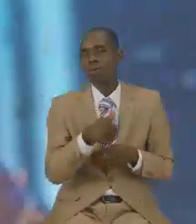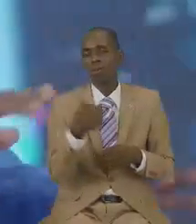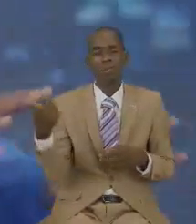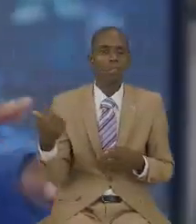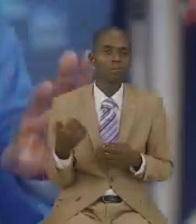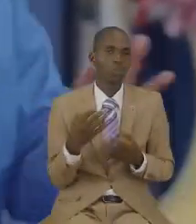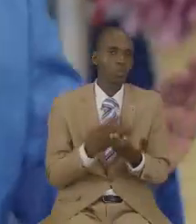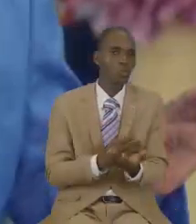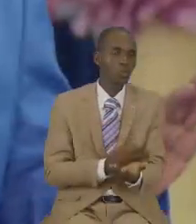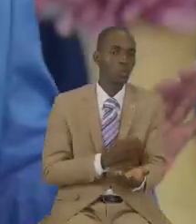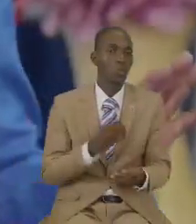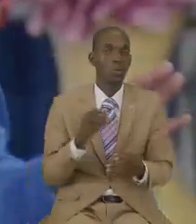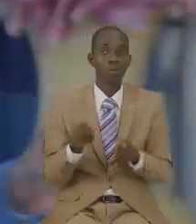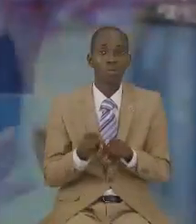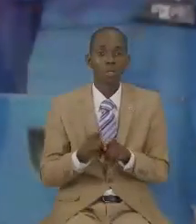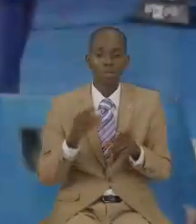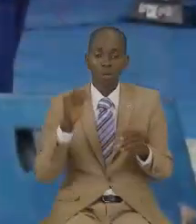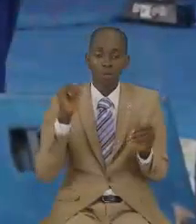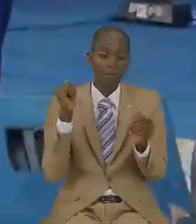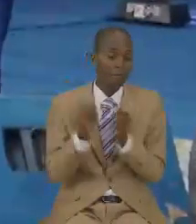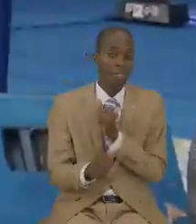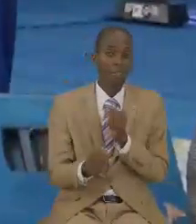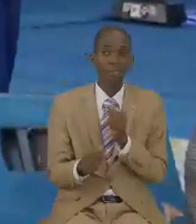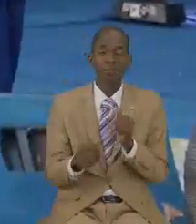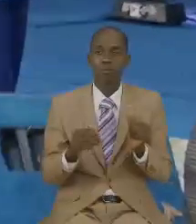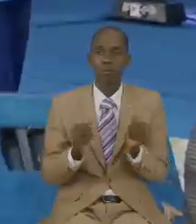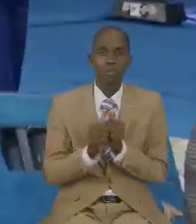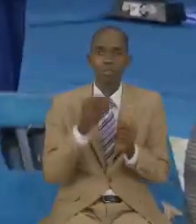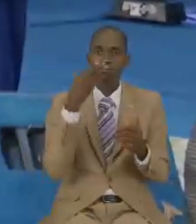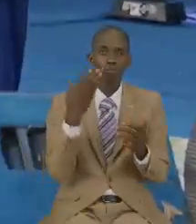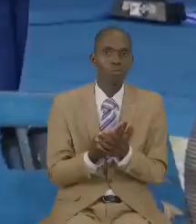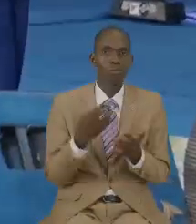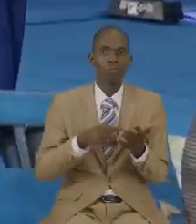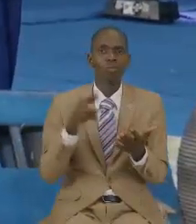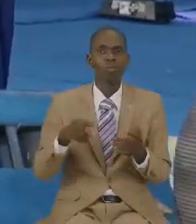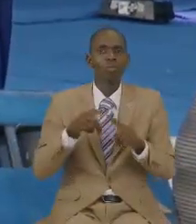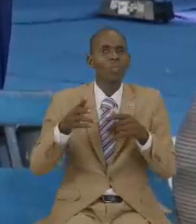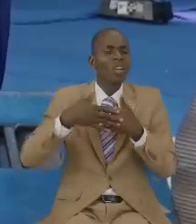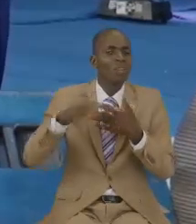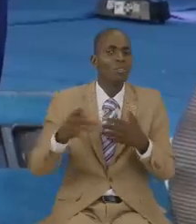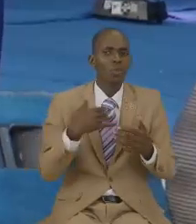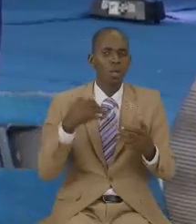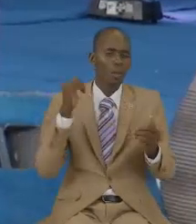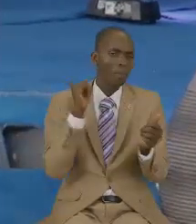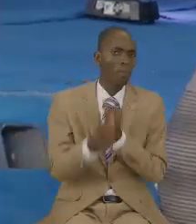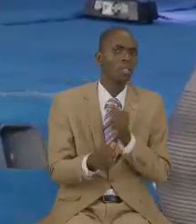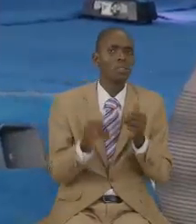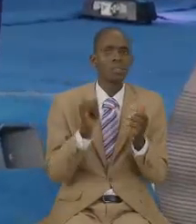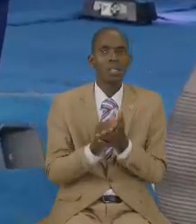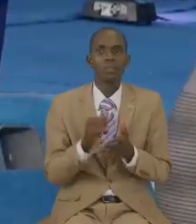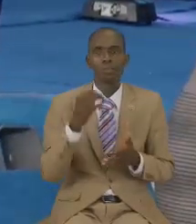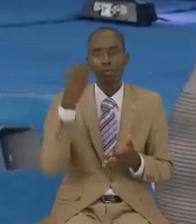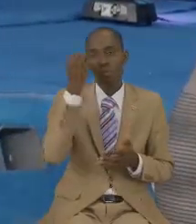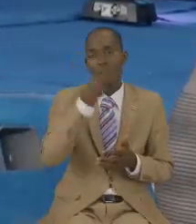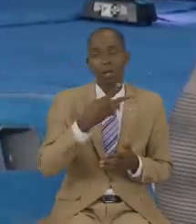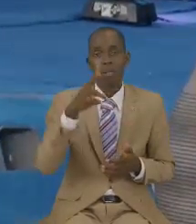too, and you passed with flying colors. But then after you have passed that WAEC